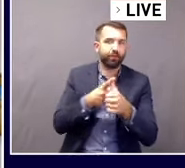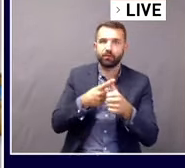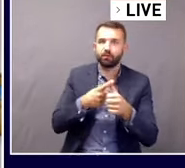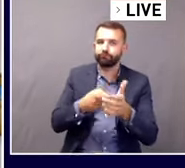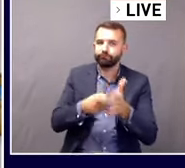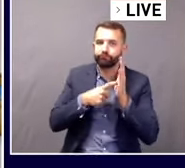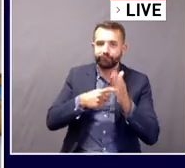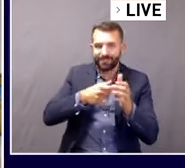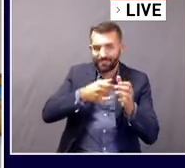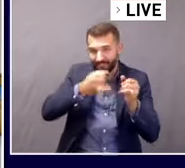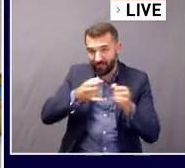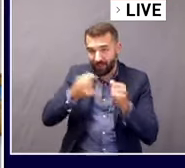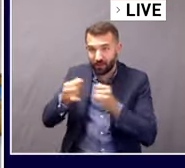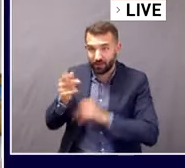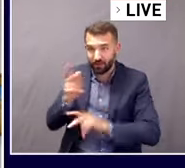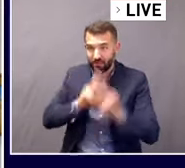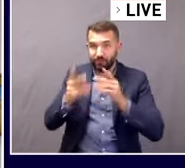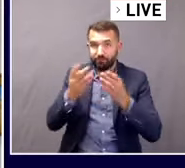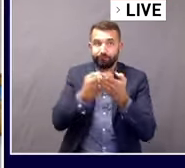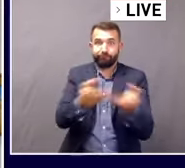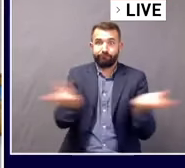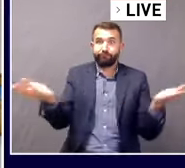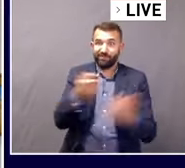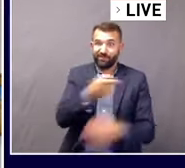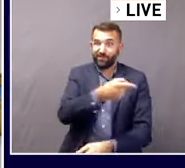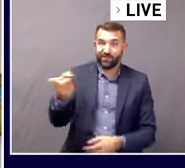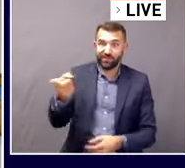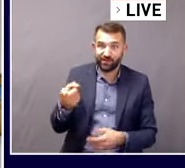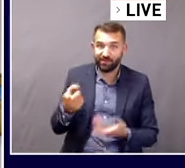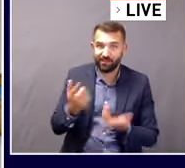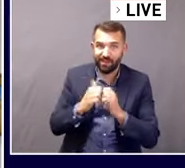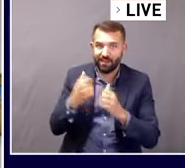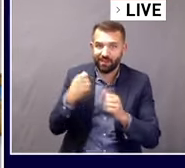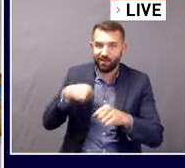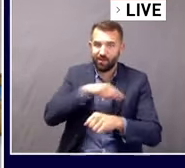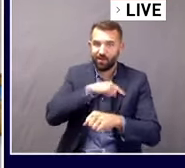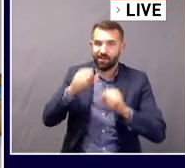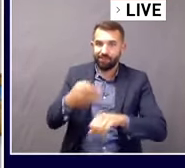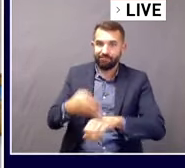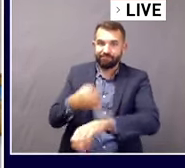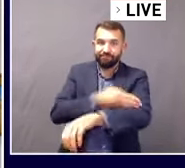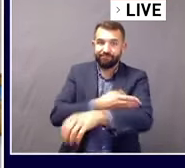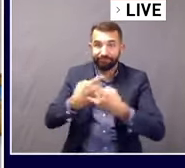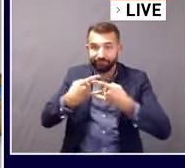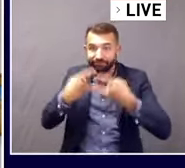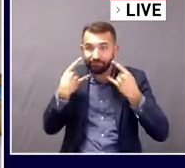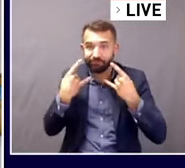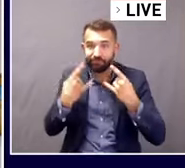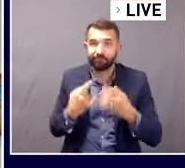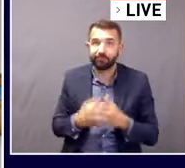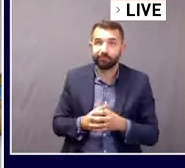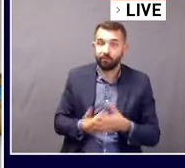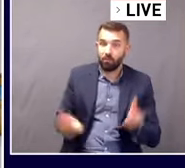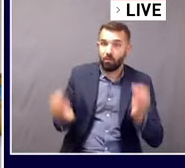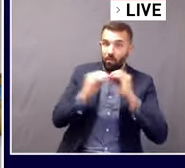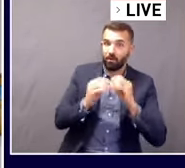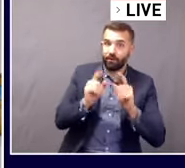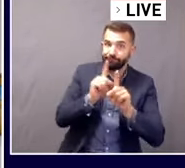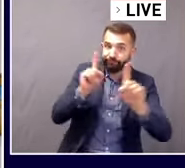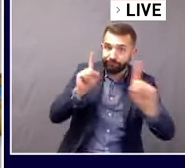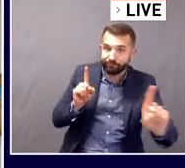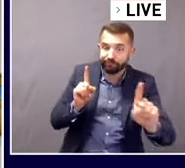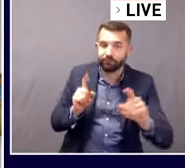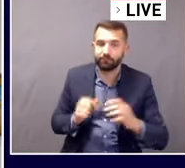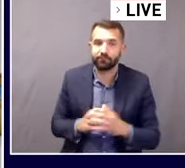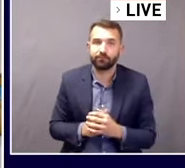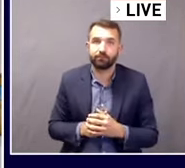level to see where we can improve use of mask wearing, where we can introduce more physical distancing. That's where our focus